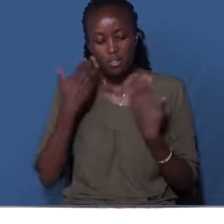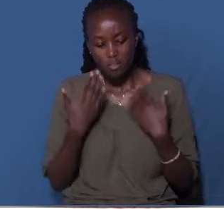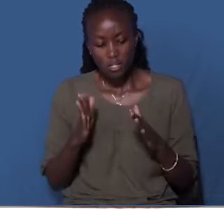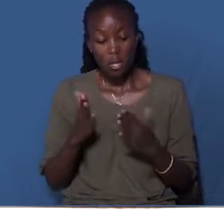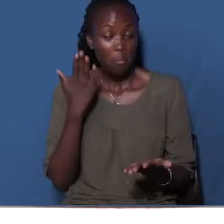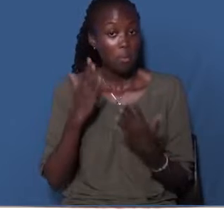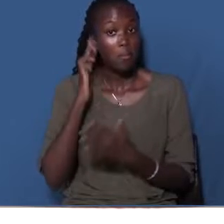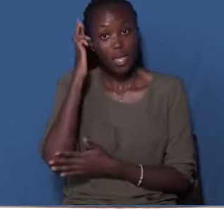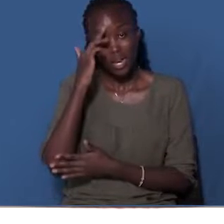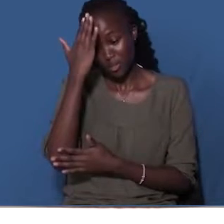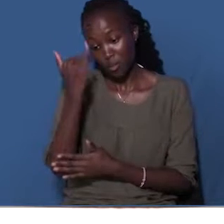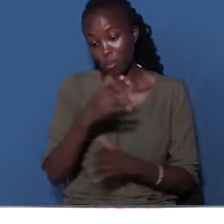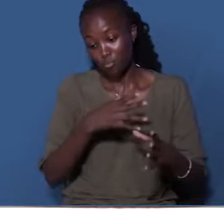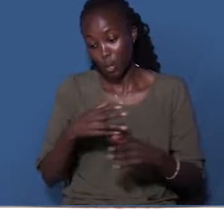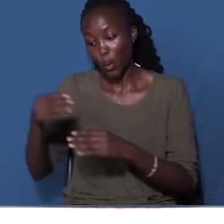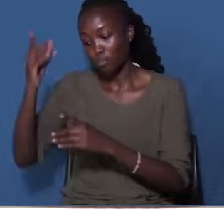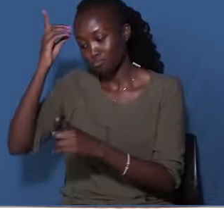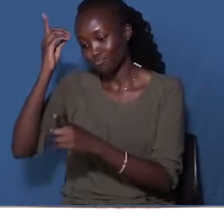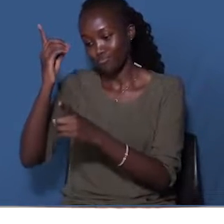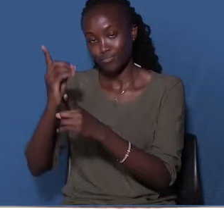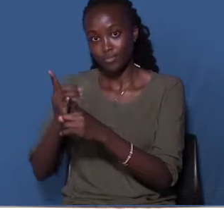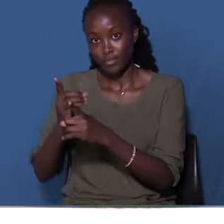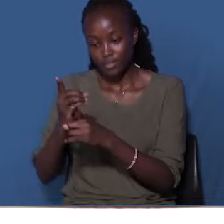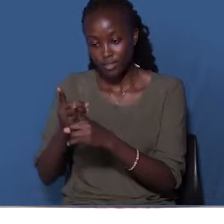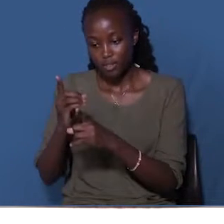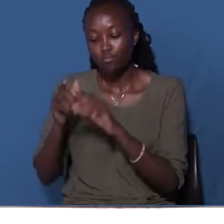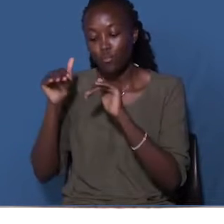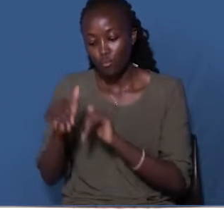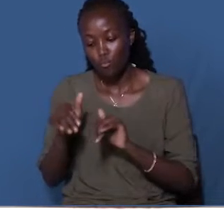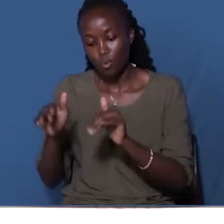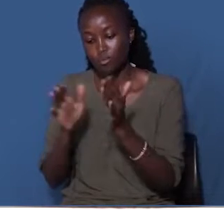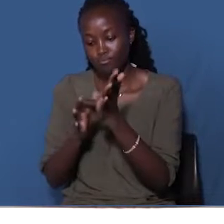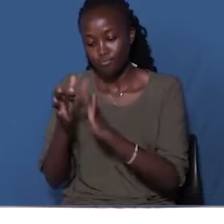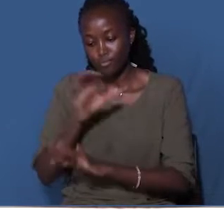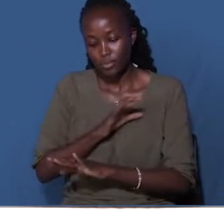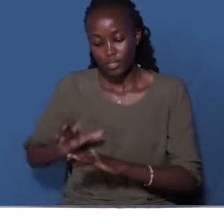why they went and they decided to take a solitary time